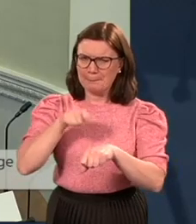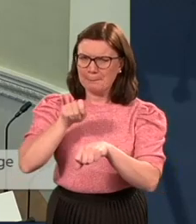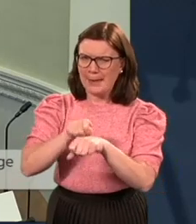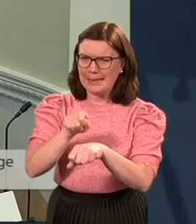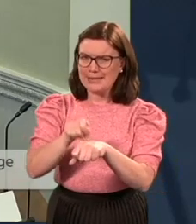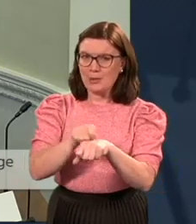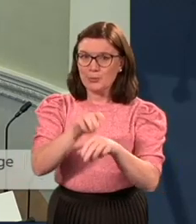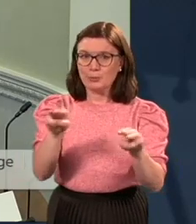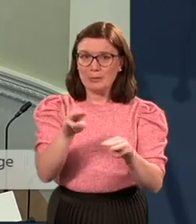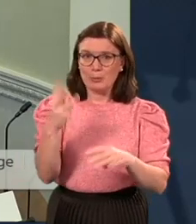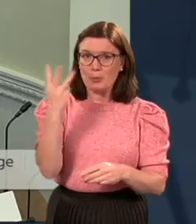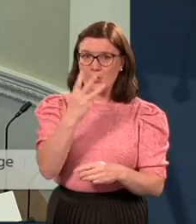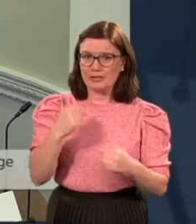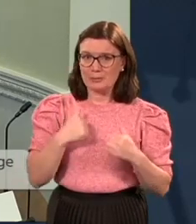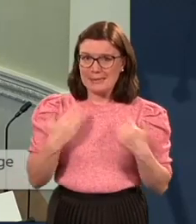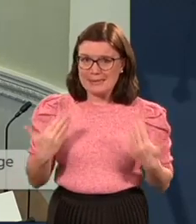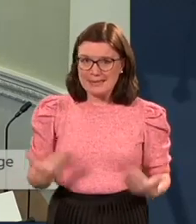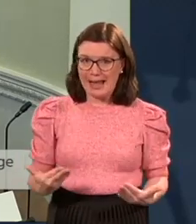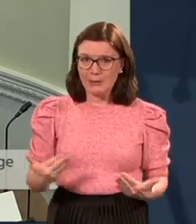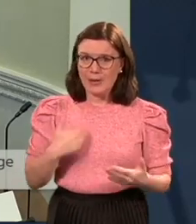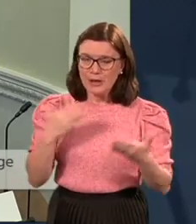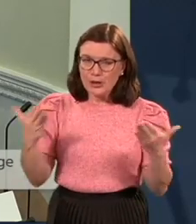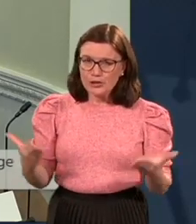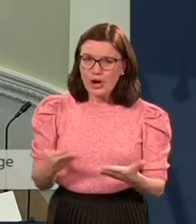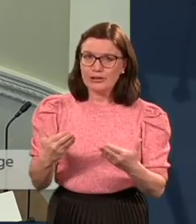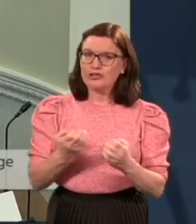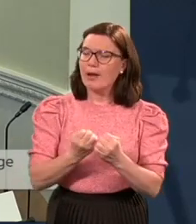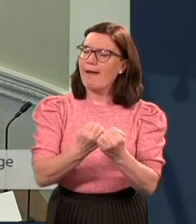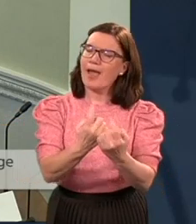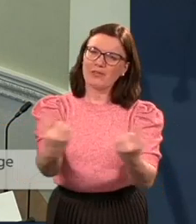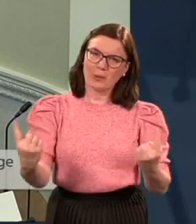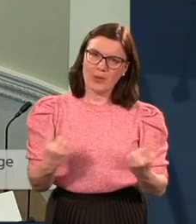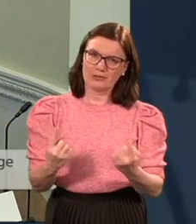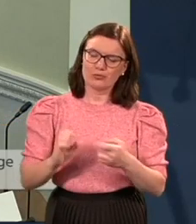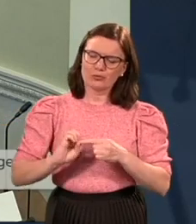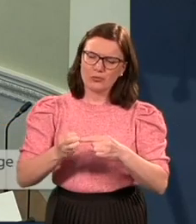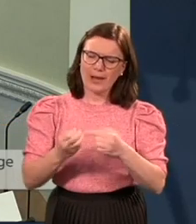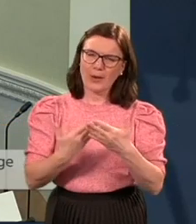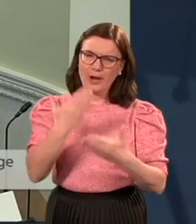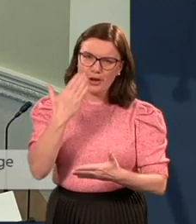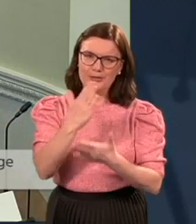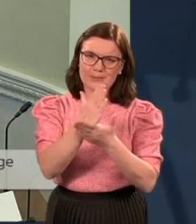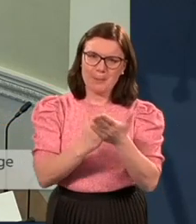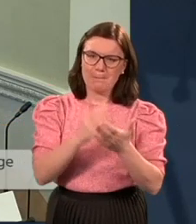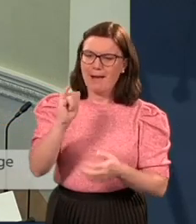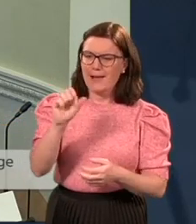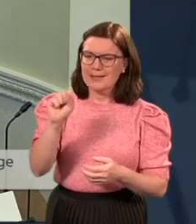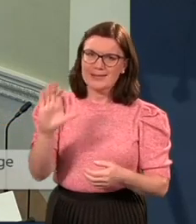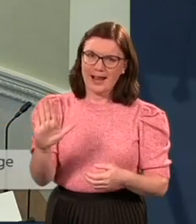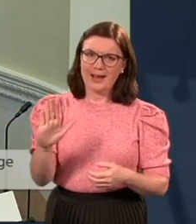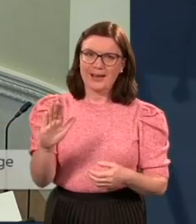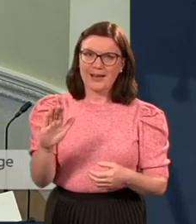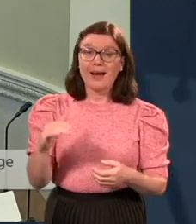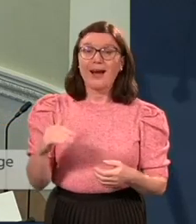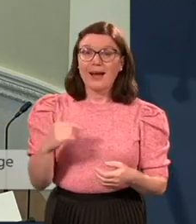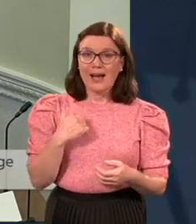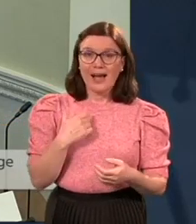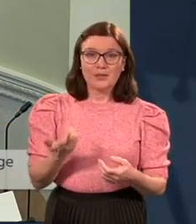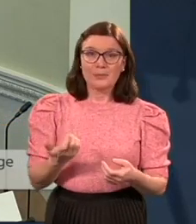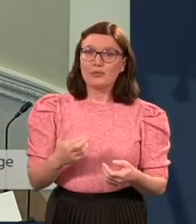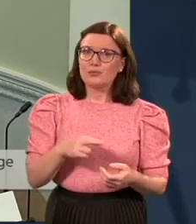people watching in, I would encourage everybody to try and learn a few words in sign. I've had, it's